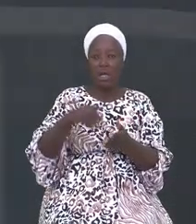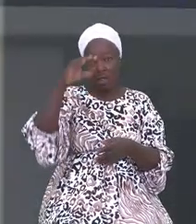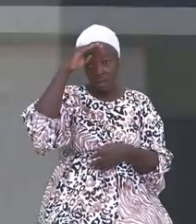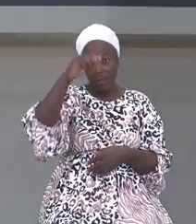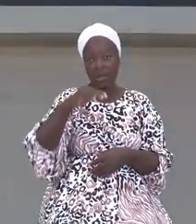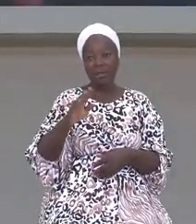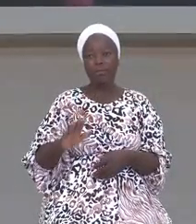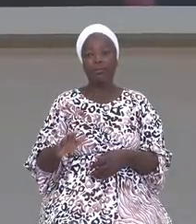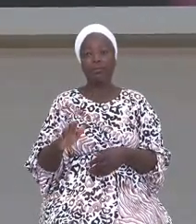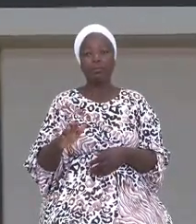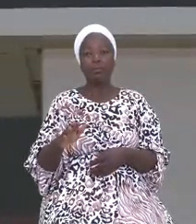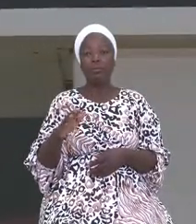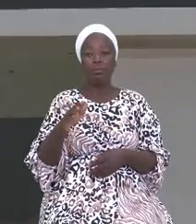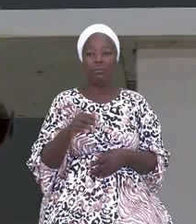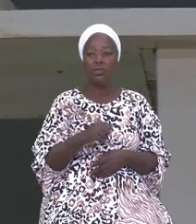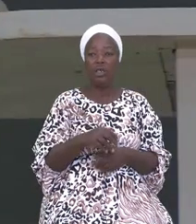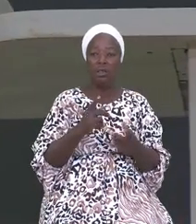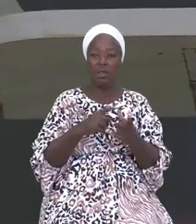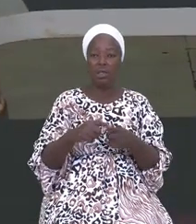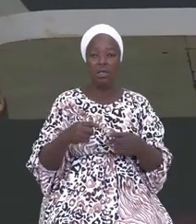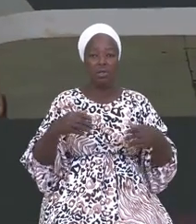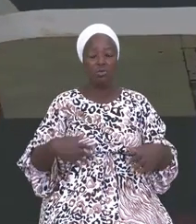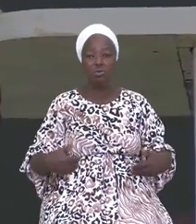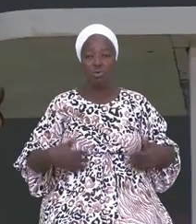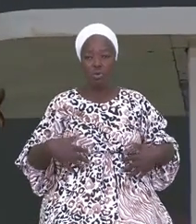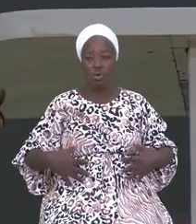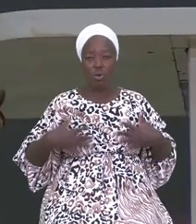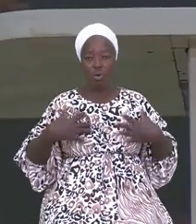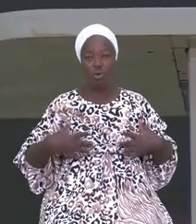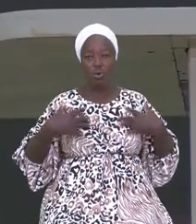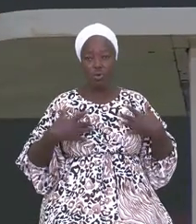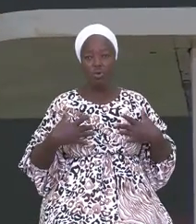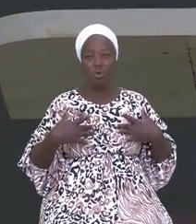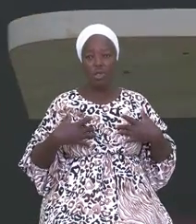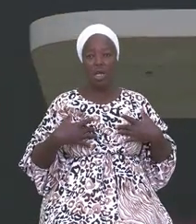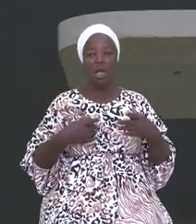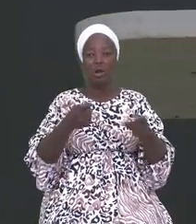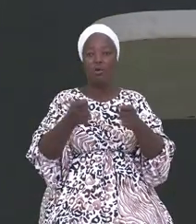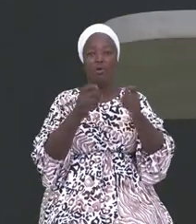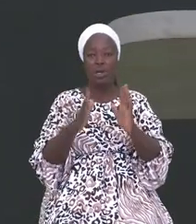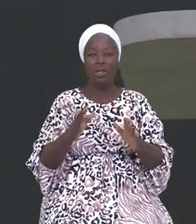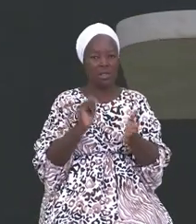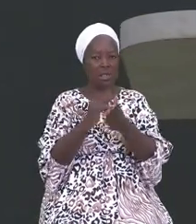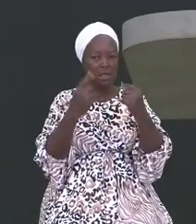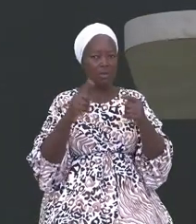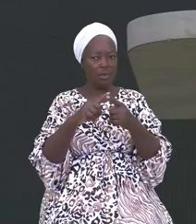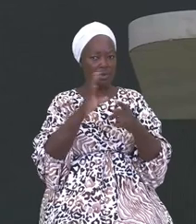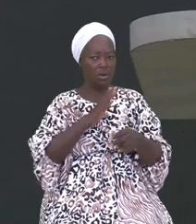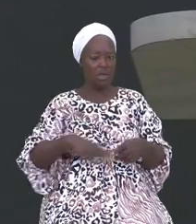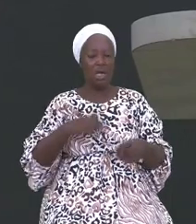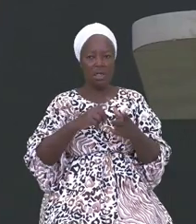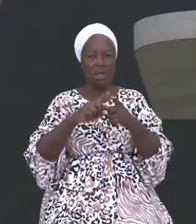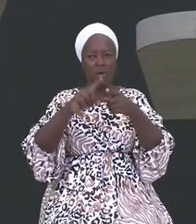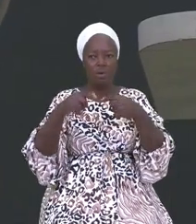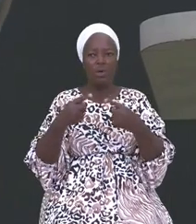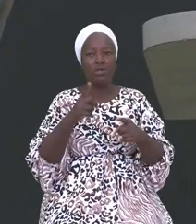young rich ruler that came to Christ, and then he went away sad and